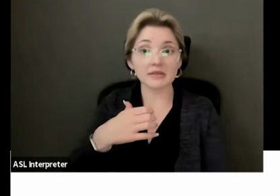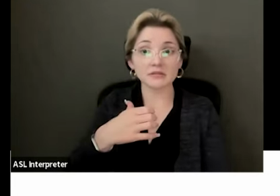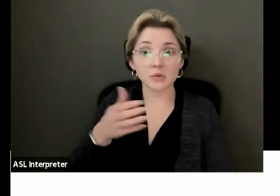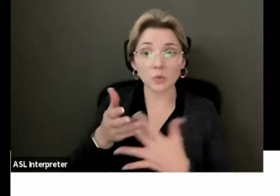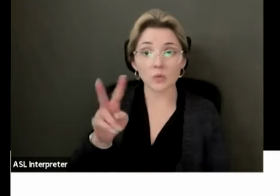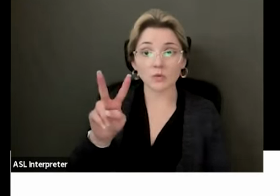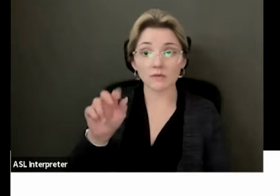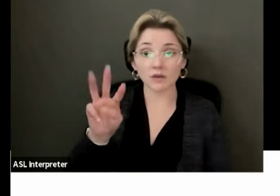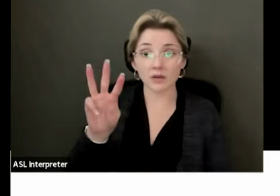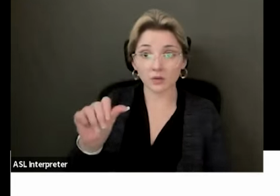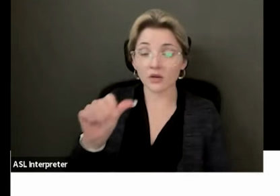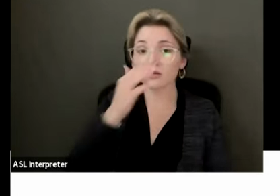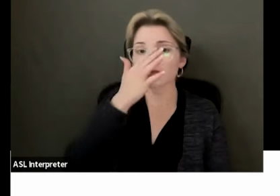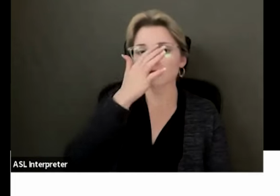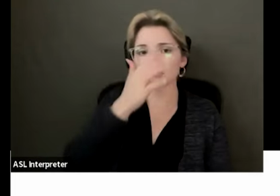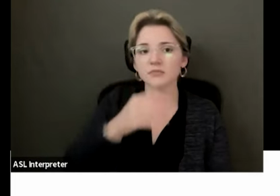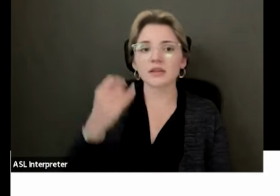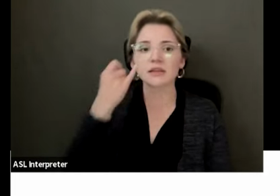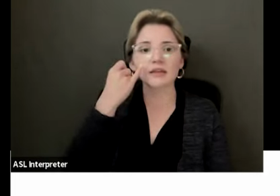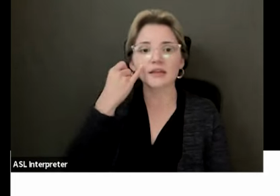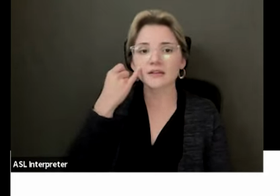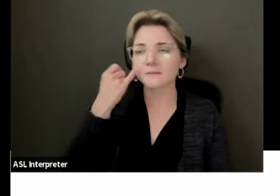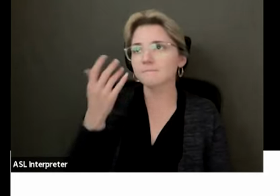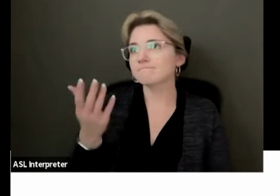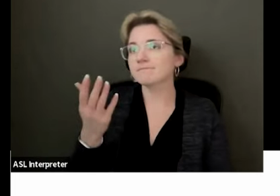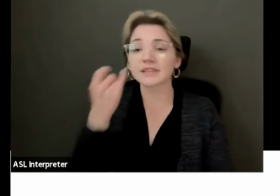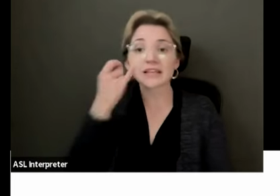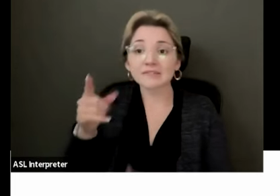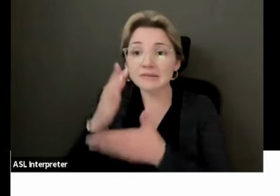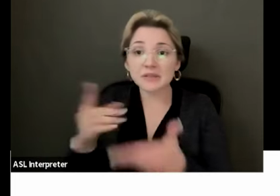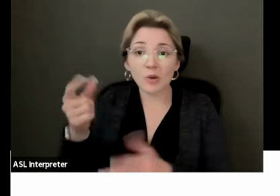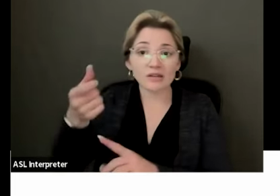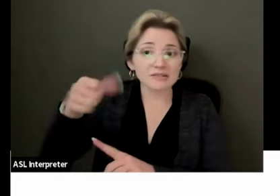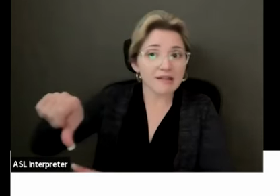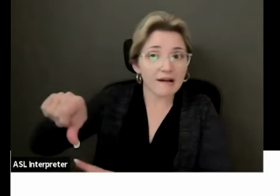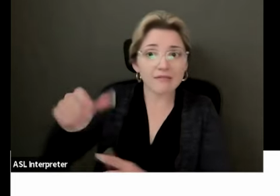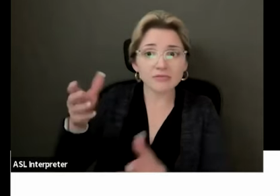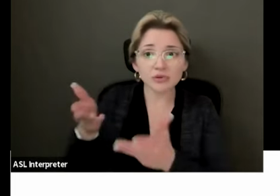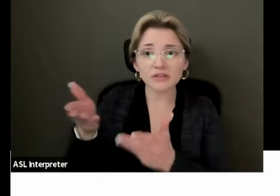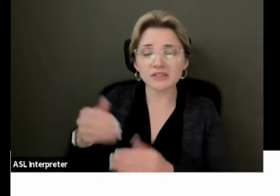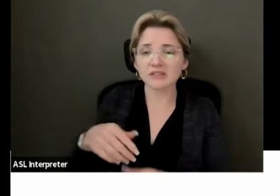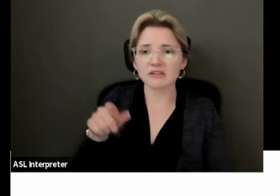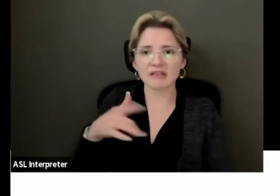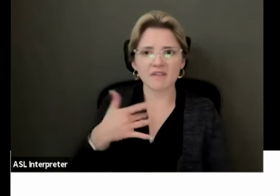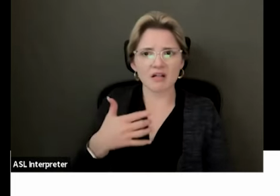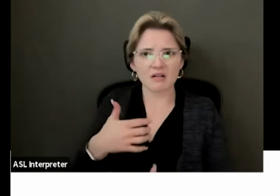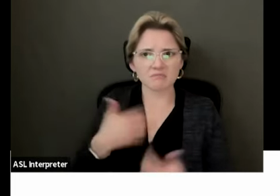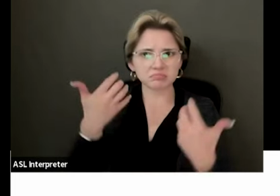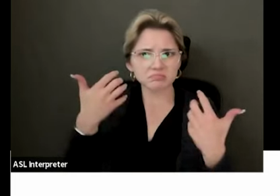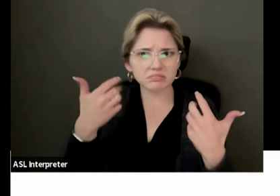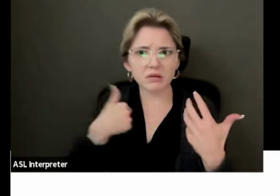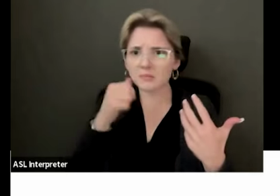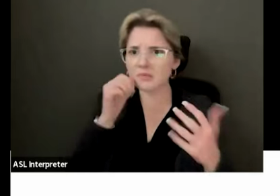violated, because they were denied or not given assistance due to